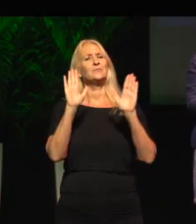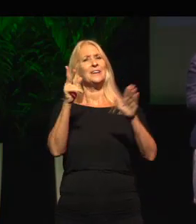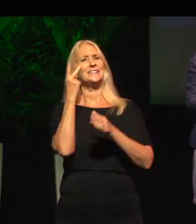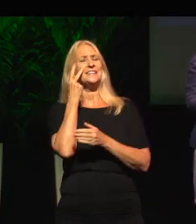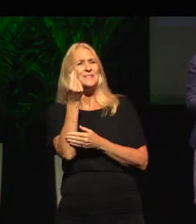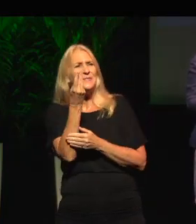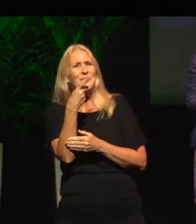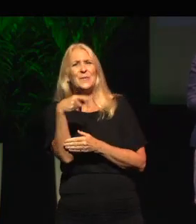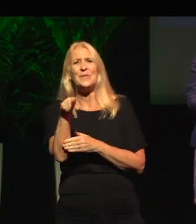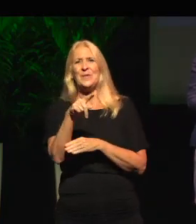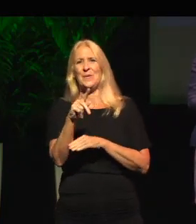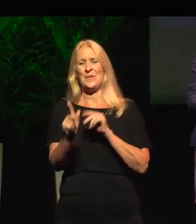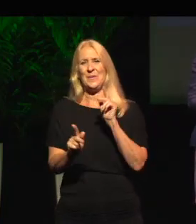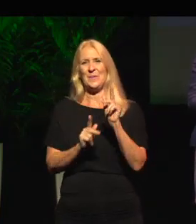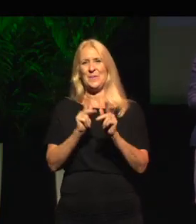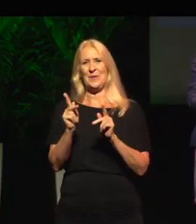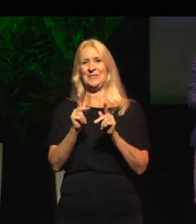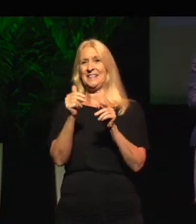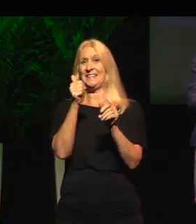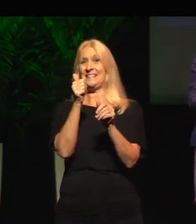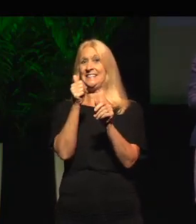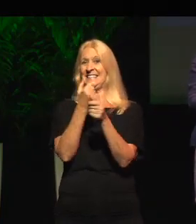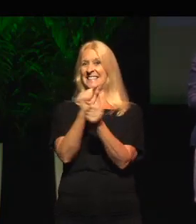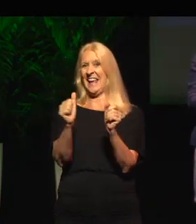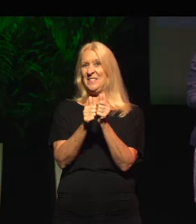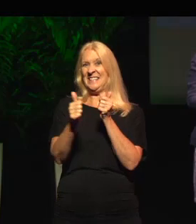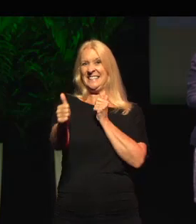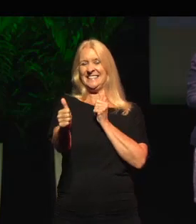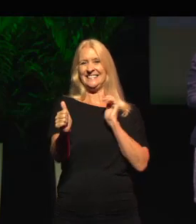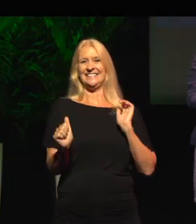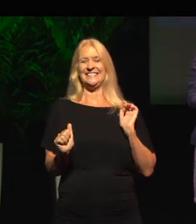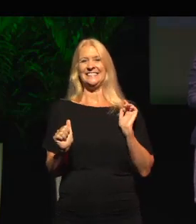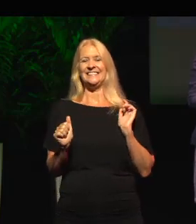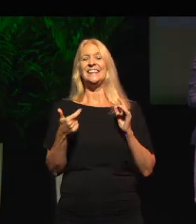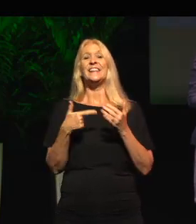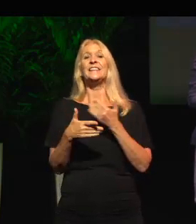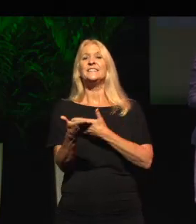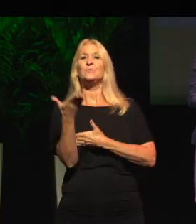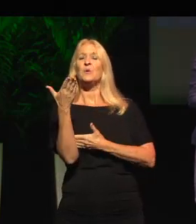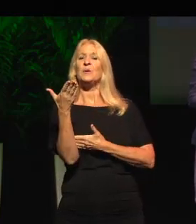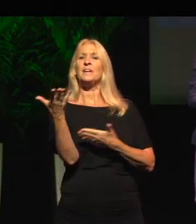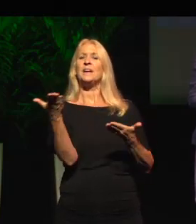few of you in person, albeit at a safe distance. This morning, I'm